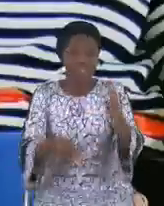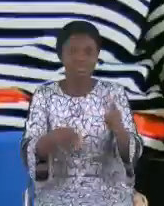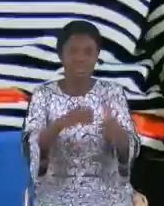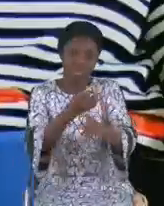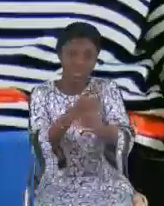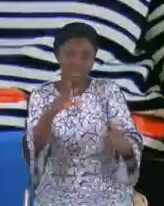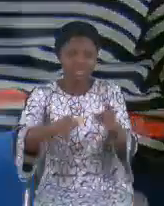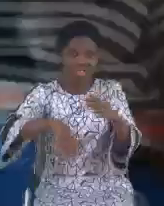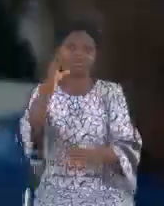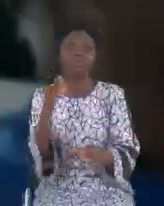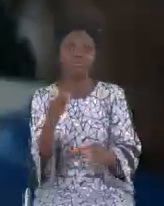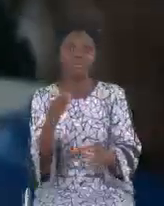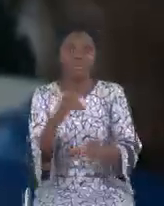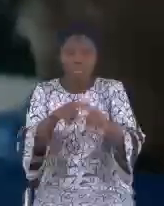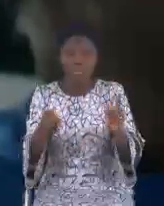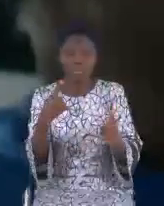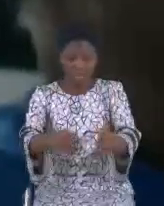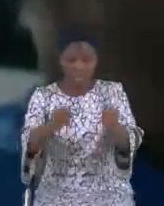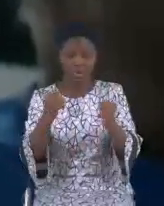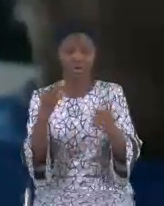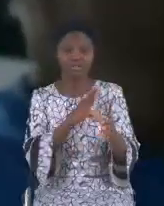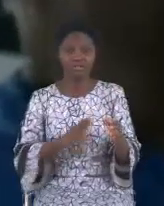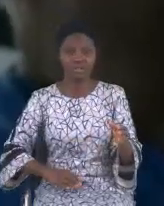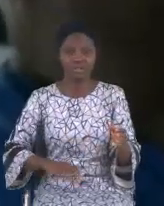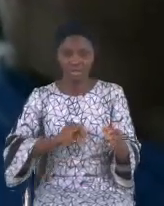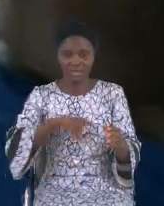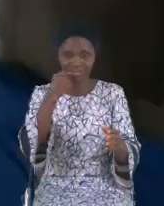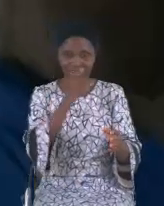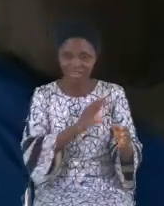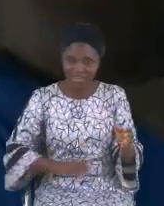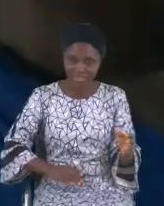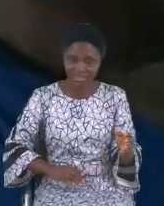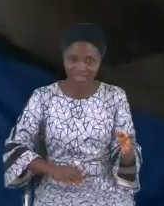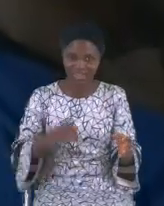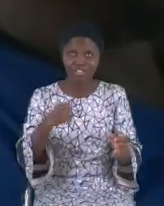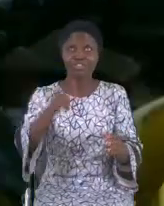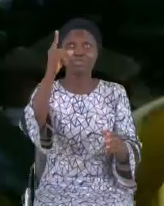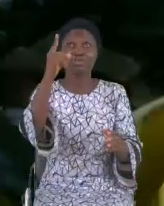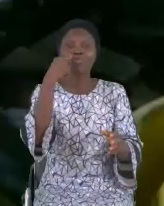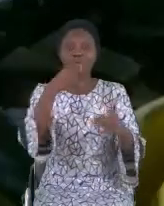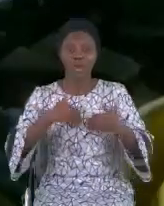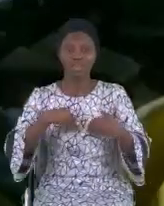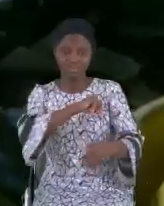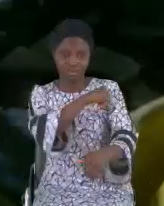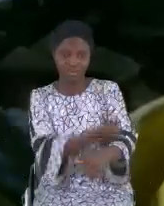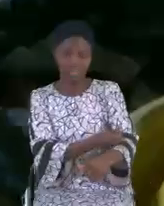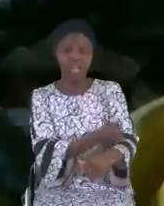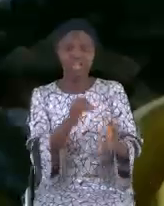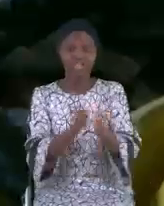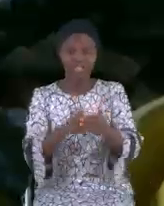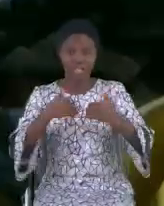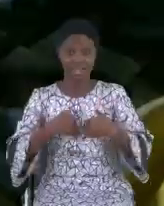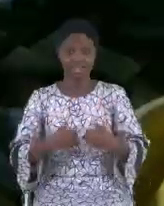But Christ. I said Christ. The one that has authority and that has power